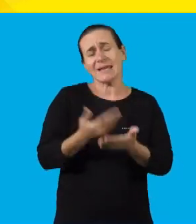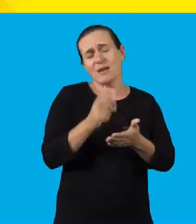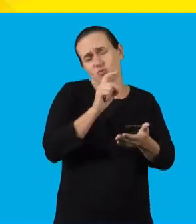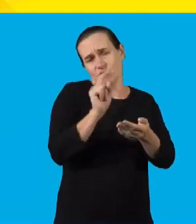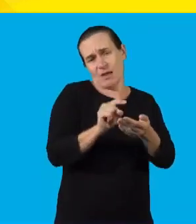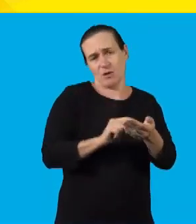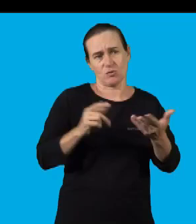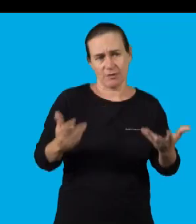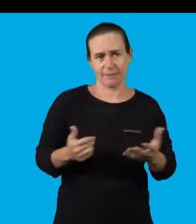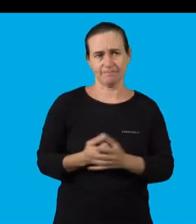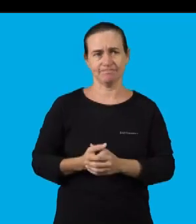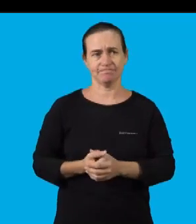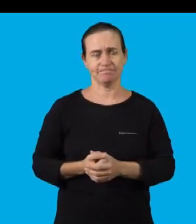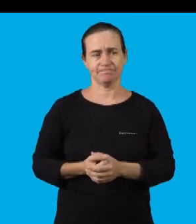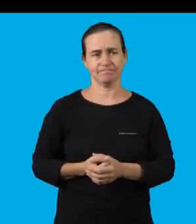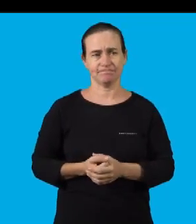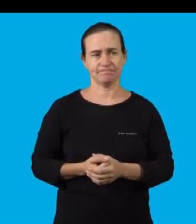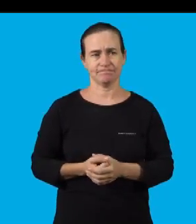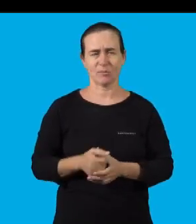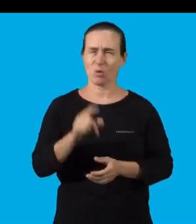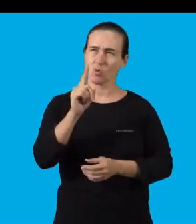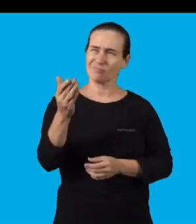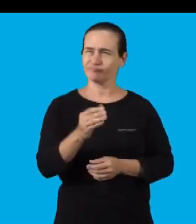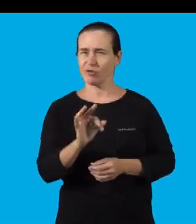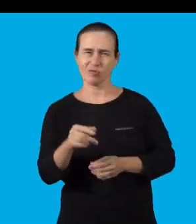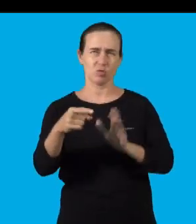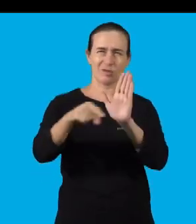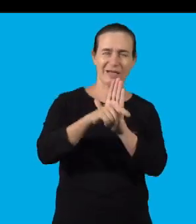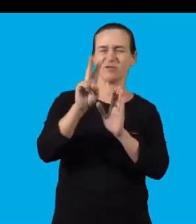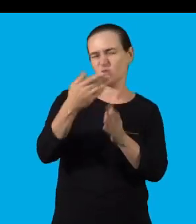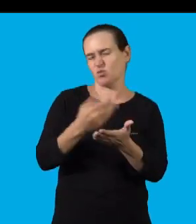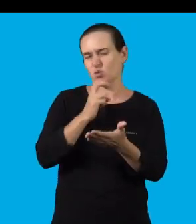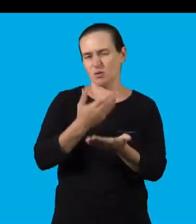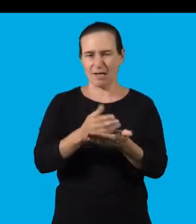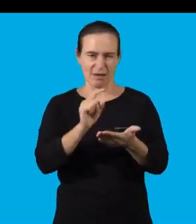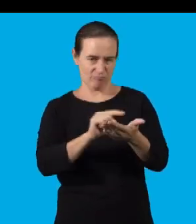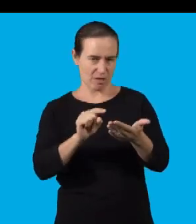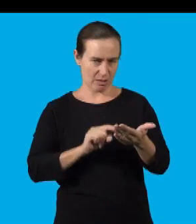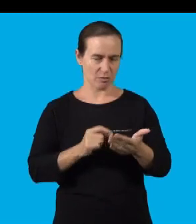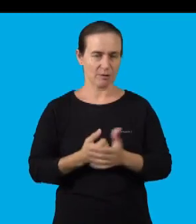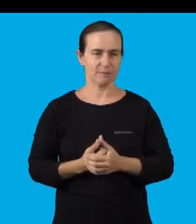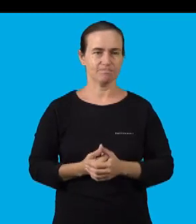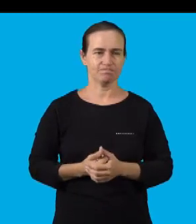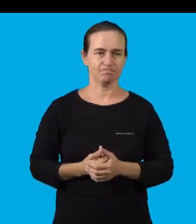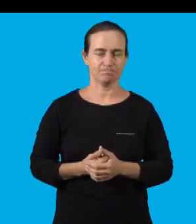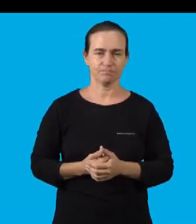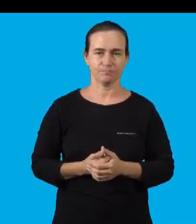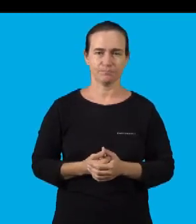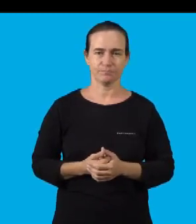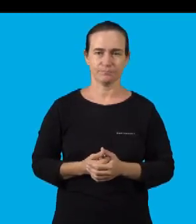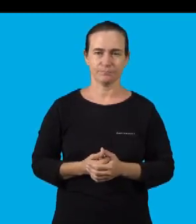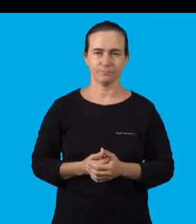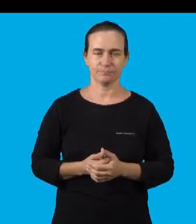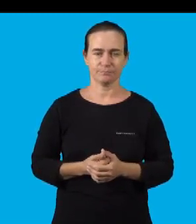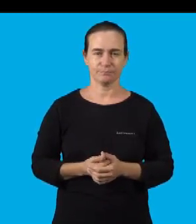your calculator as well, just for that 1 over 3 to the exponent of negative 2.